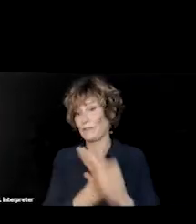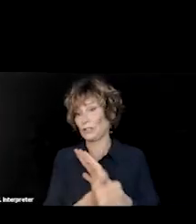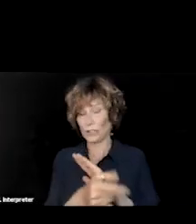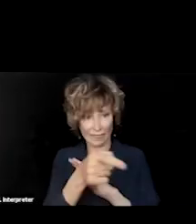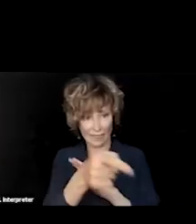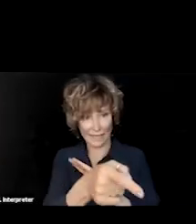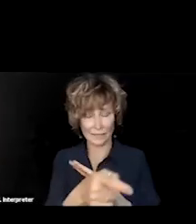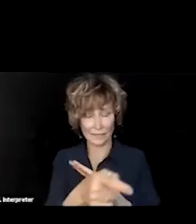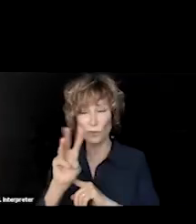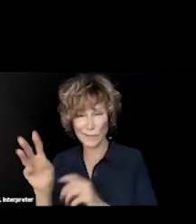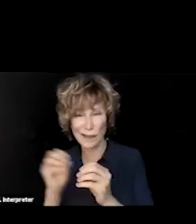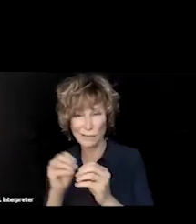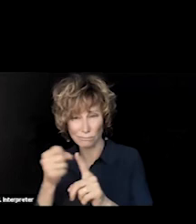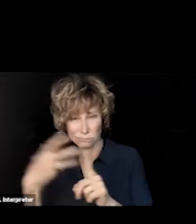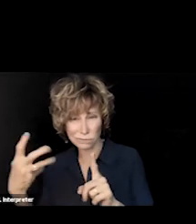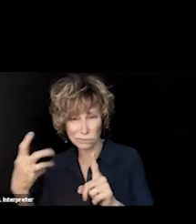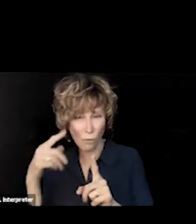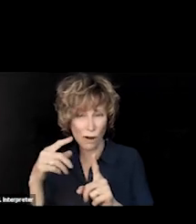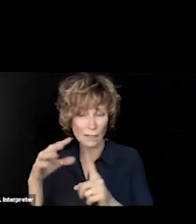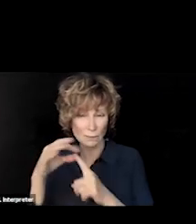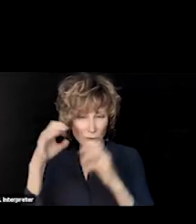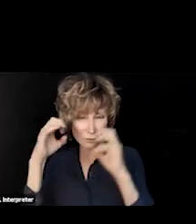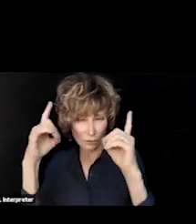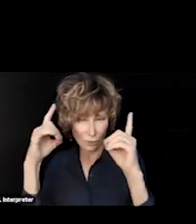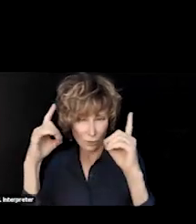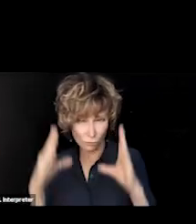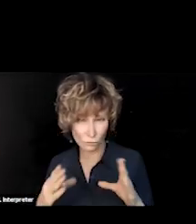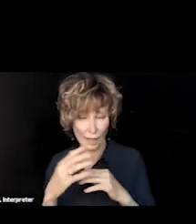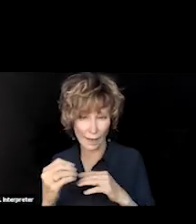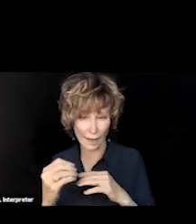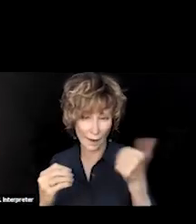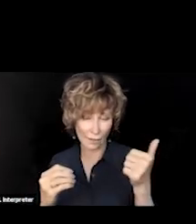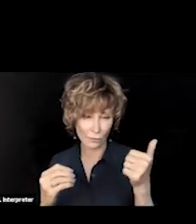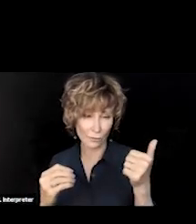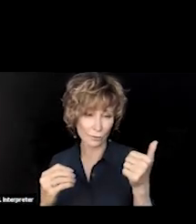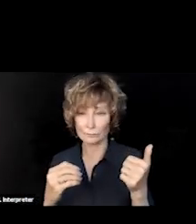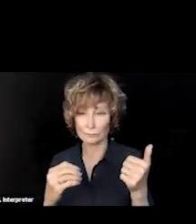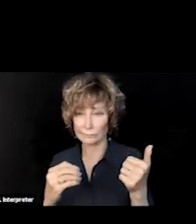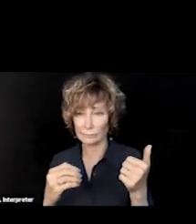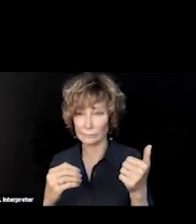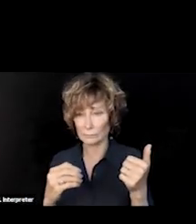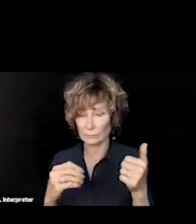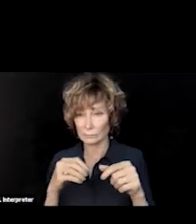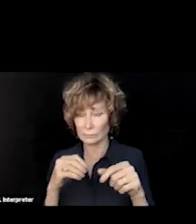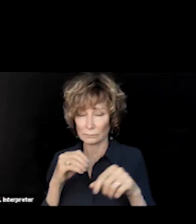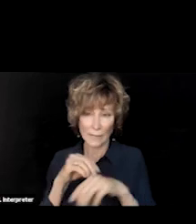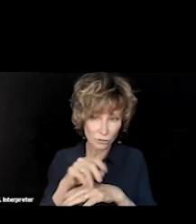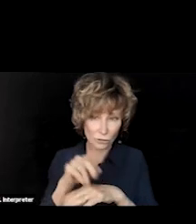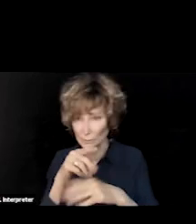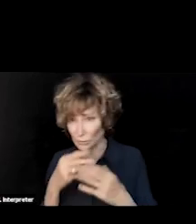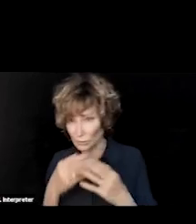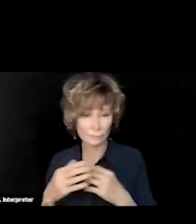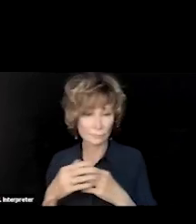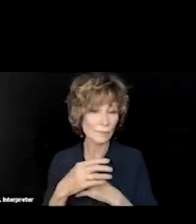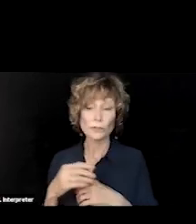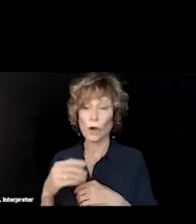more information for special educators and other practitioners. Special educators use